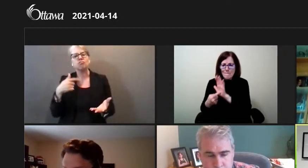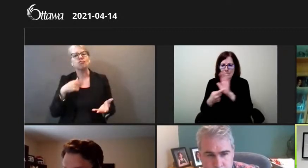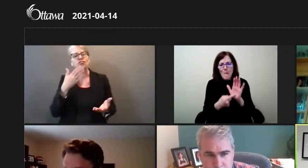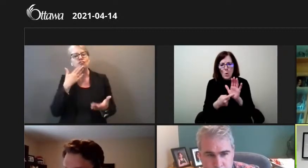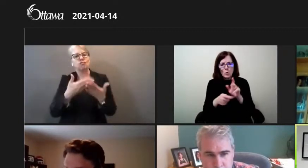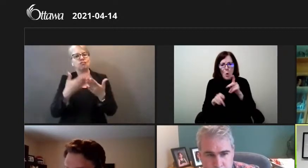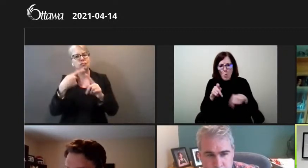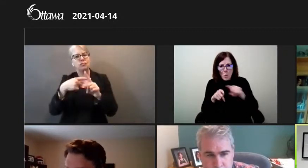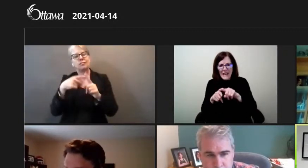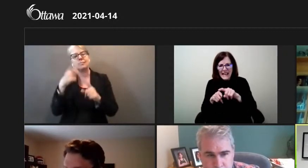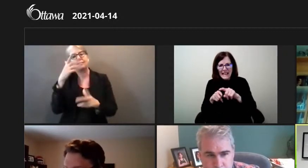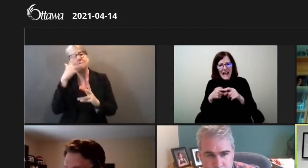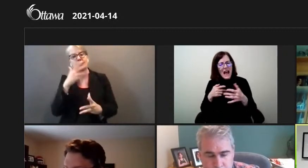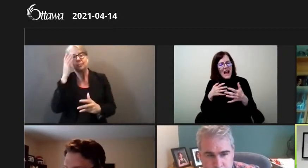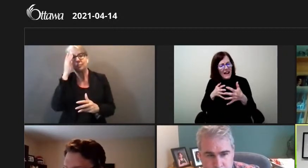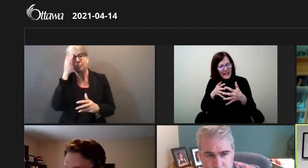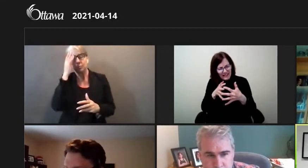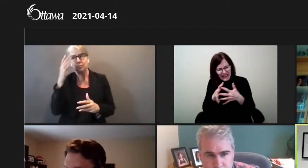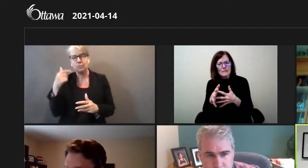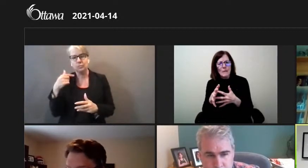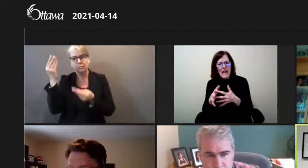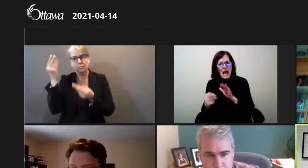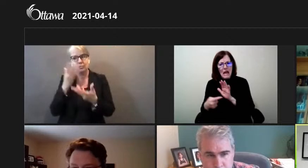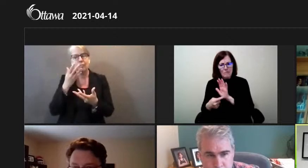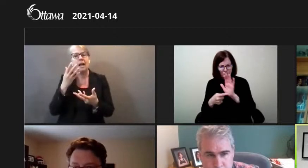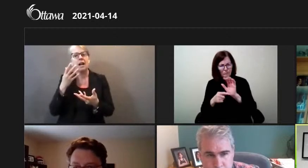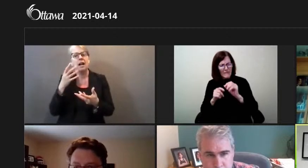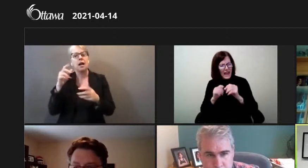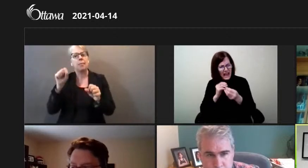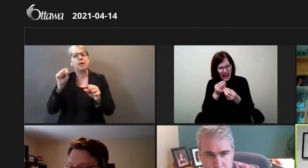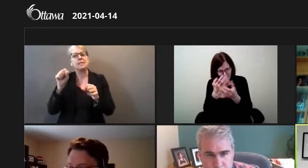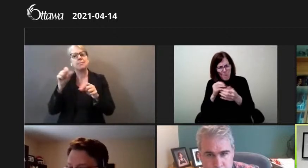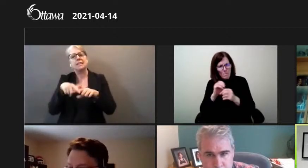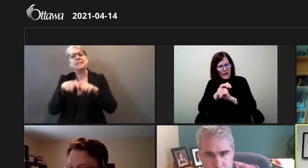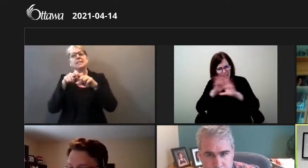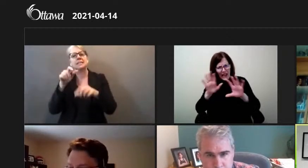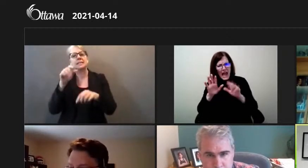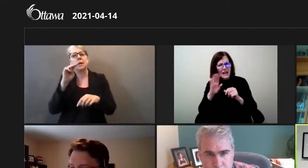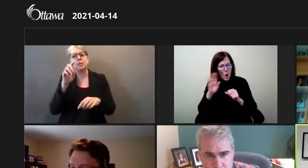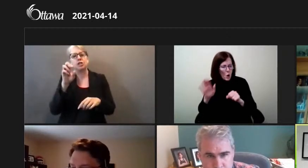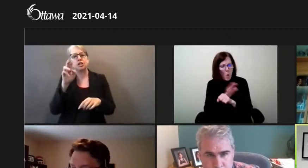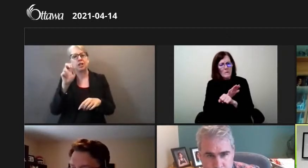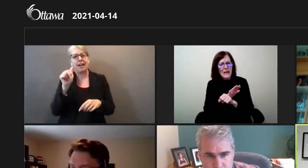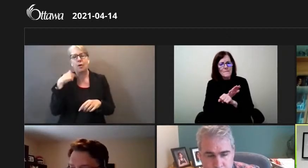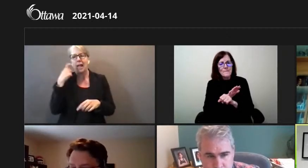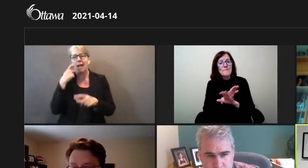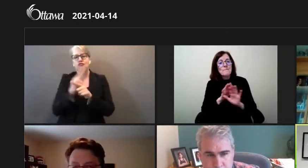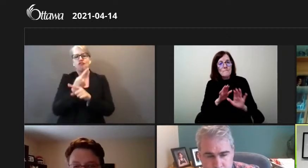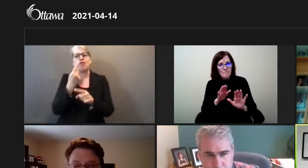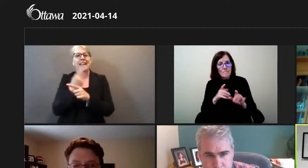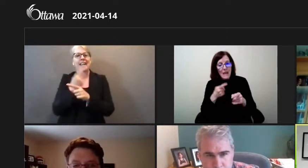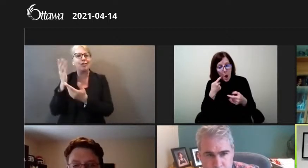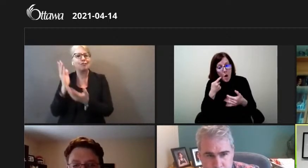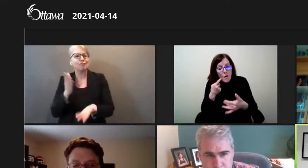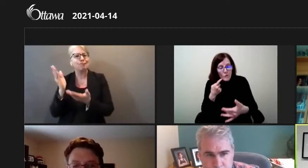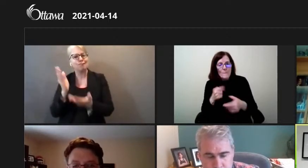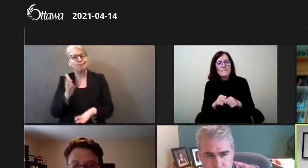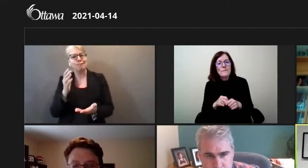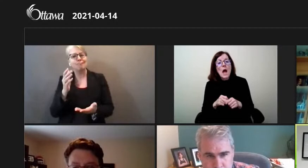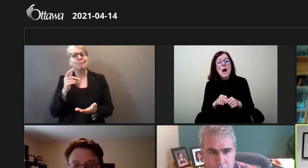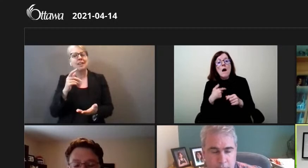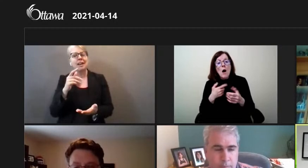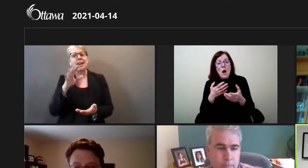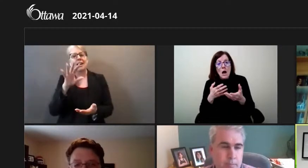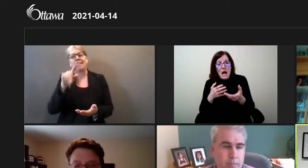I must unfortunately report that we have been told that there is going to be a delay in Moderna. So we had a regular stream of getting a certain amount of Pfizer,